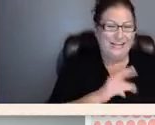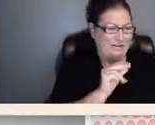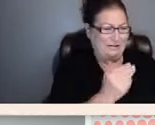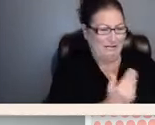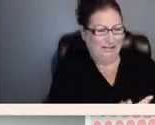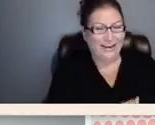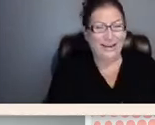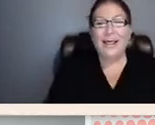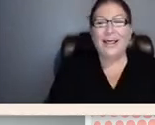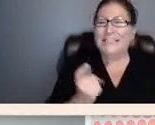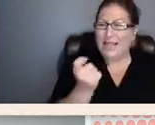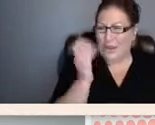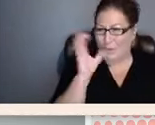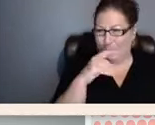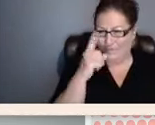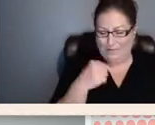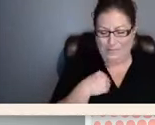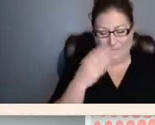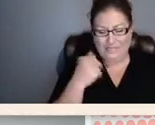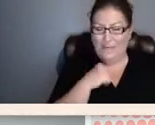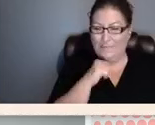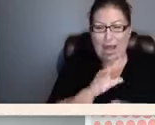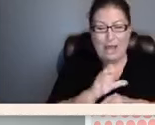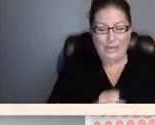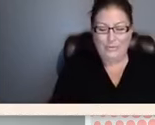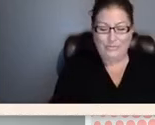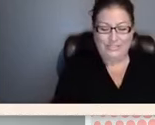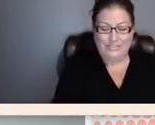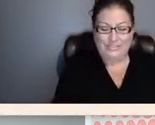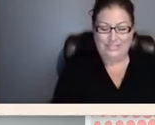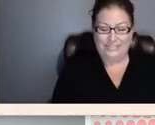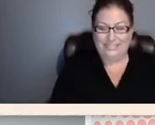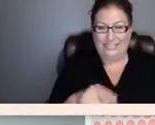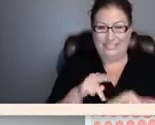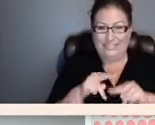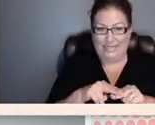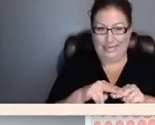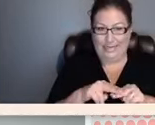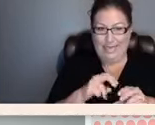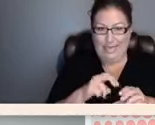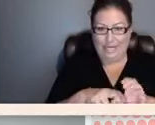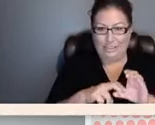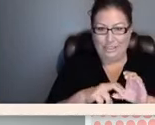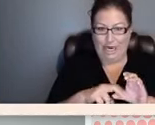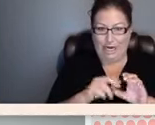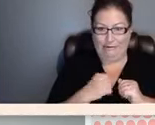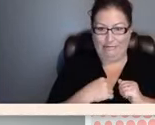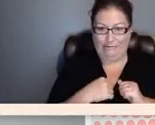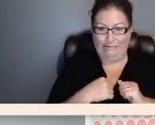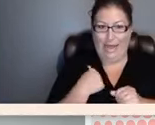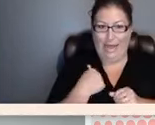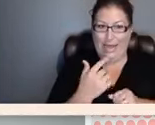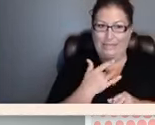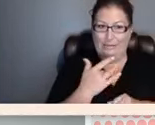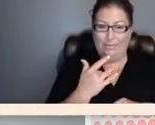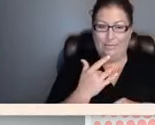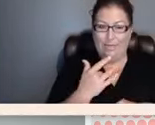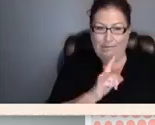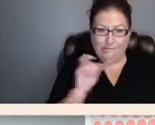weird for me because I'm not used to sitting still in a chair. I'm used to moving around when I'm doing